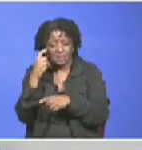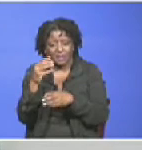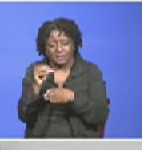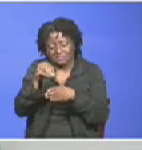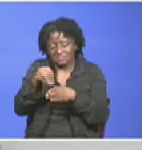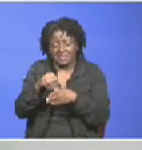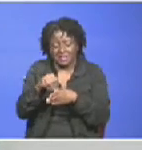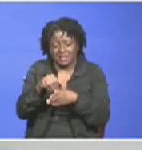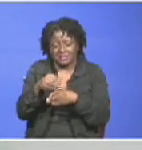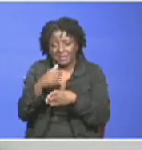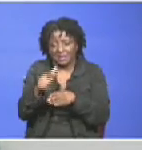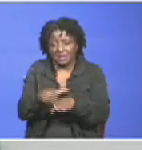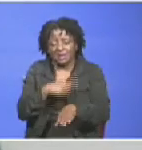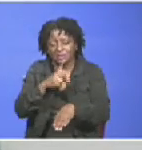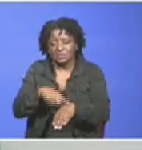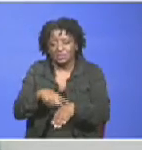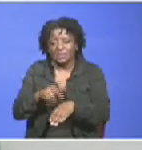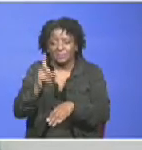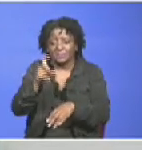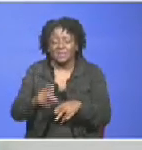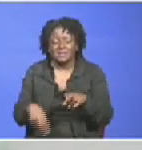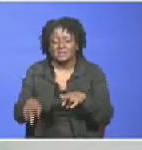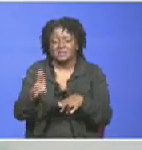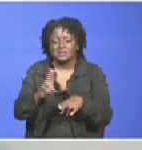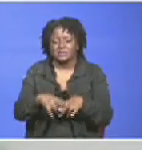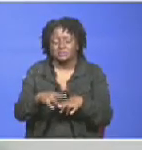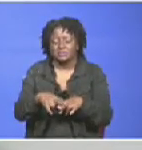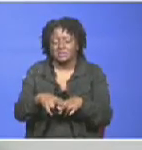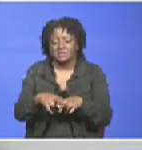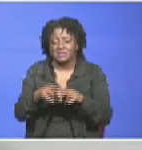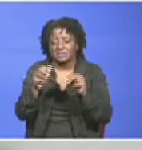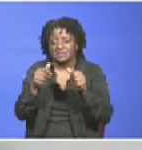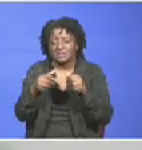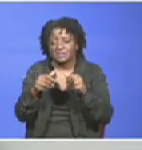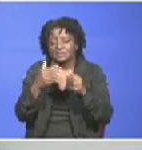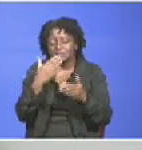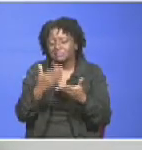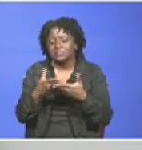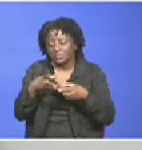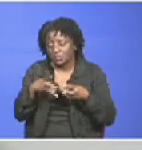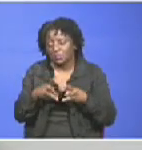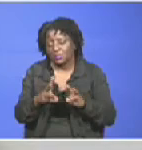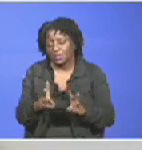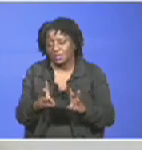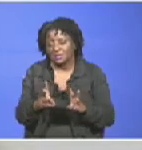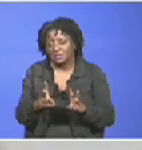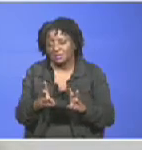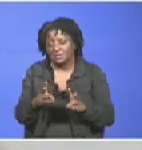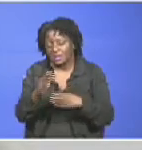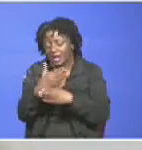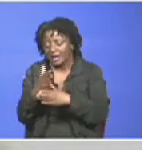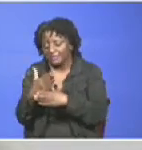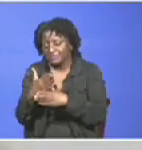to increase the viable ways in which average individuals can save.